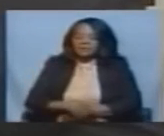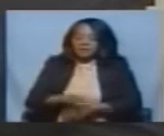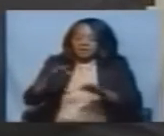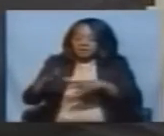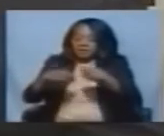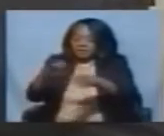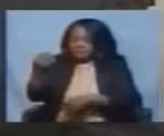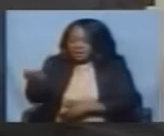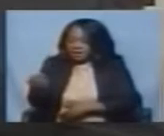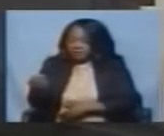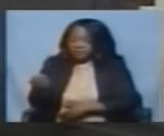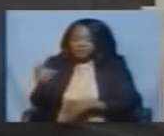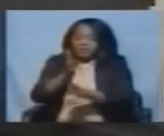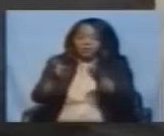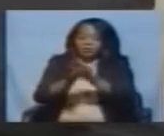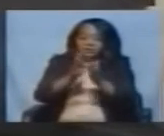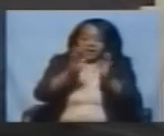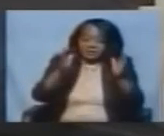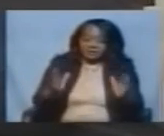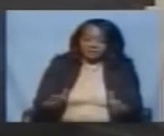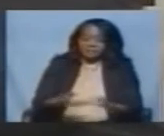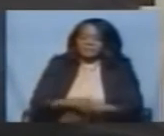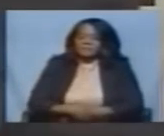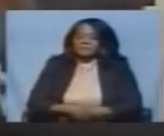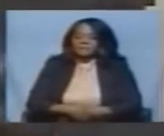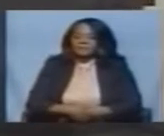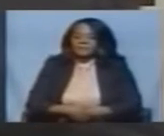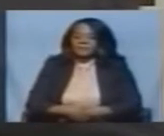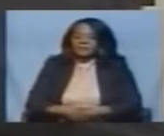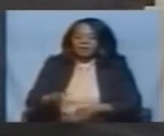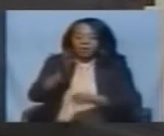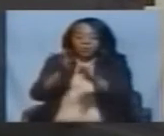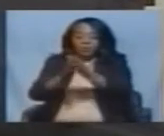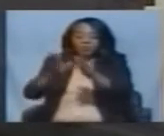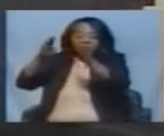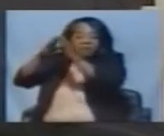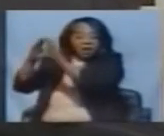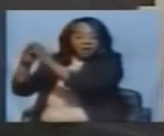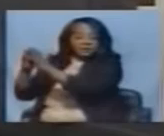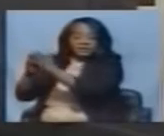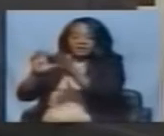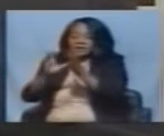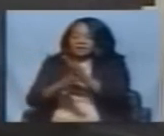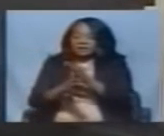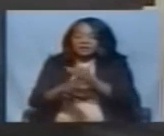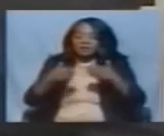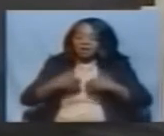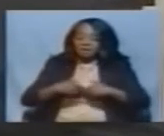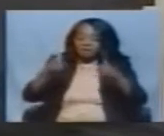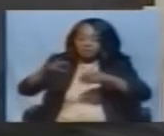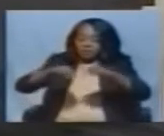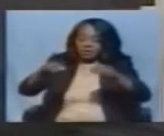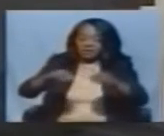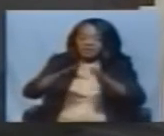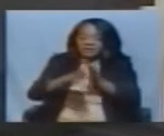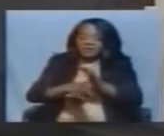this contract, okay? I'm giving an example. Let's, for instance, you build some structure, right? And you have a contract manager. There's no buyer involved in that